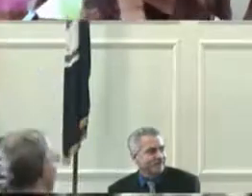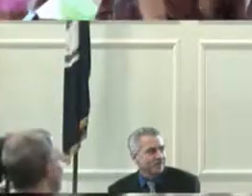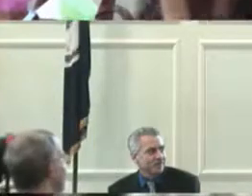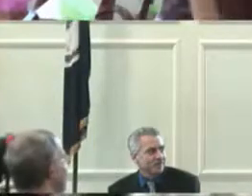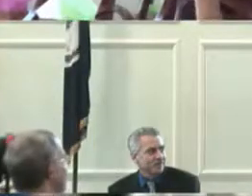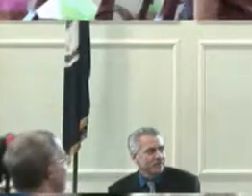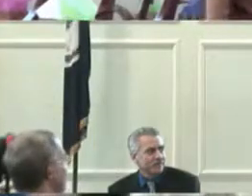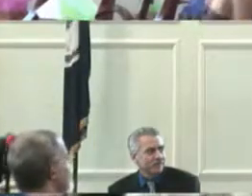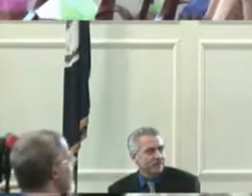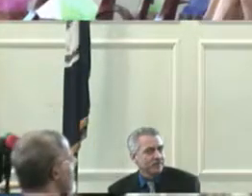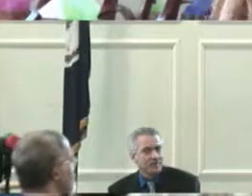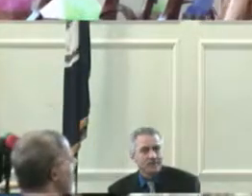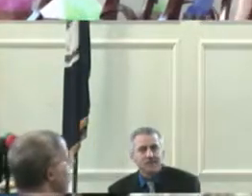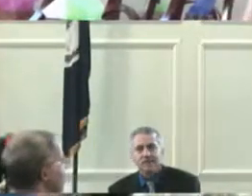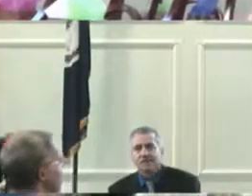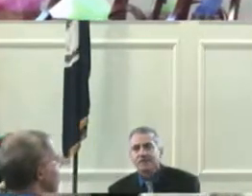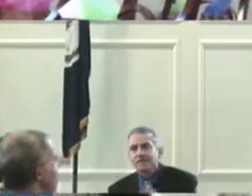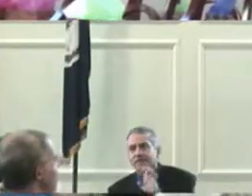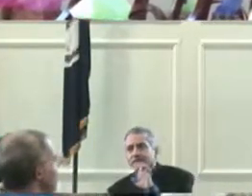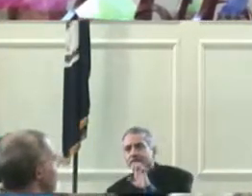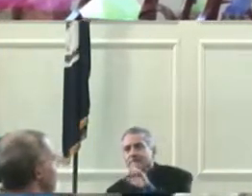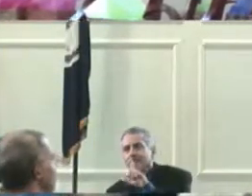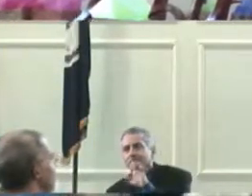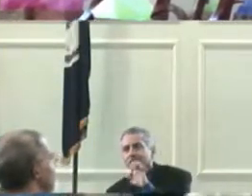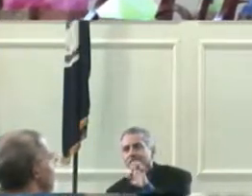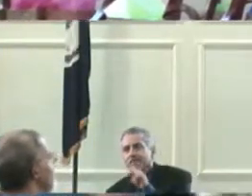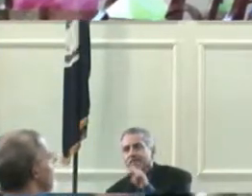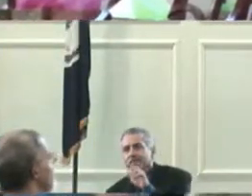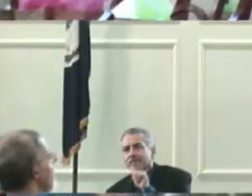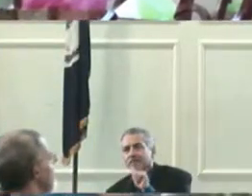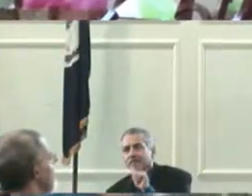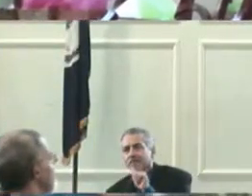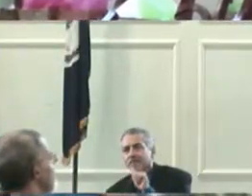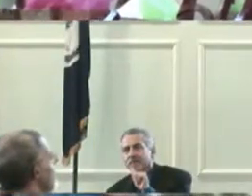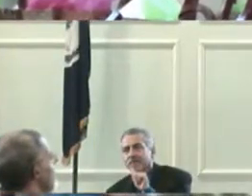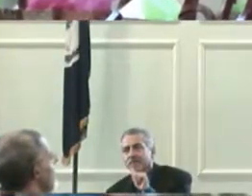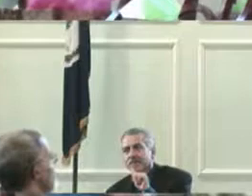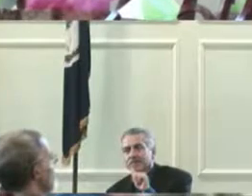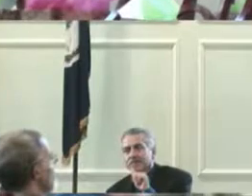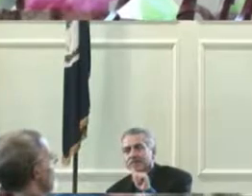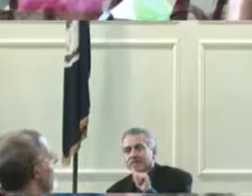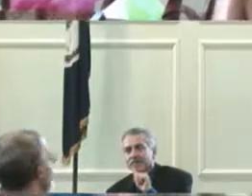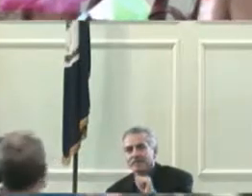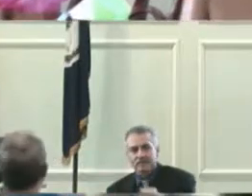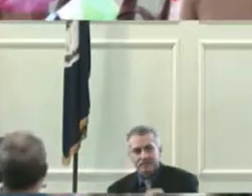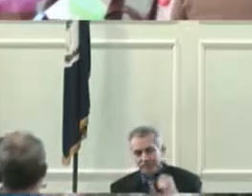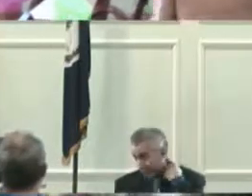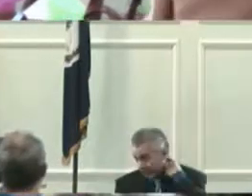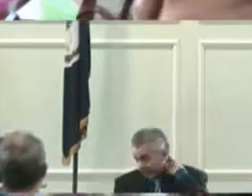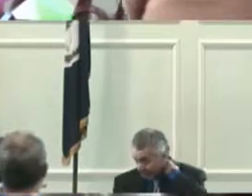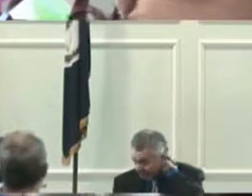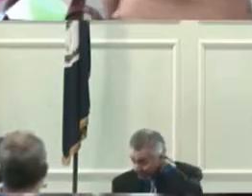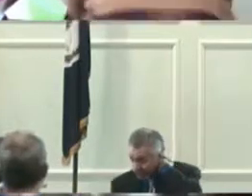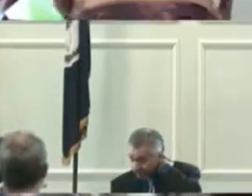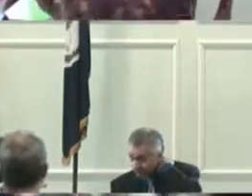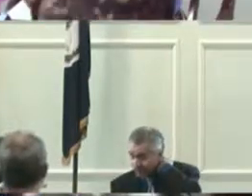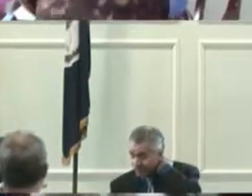Elena and Larry. Elena and Larry. Not here. Okay.